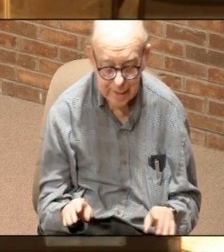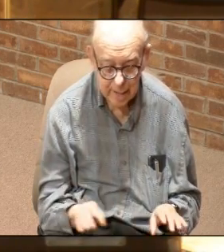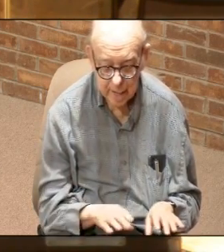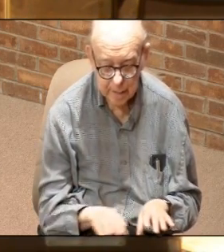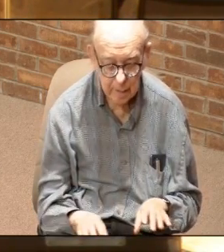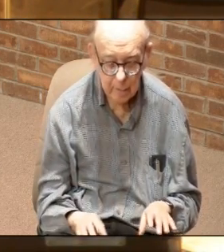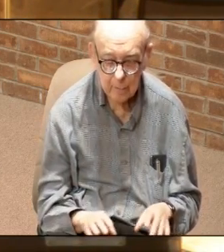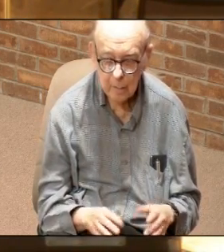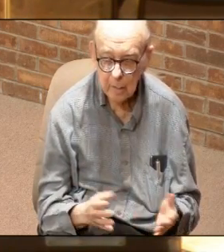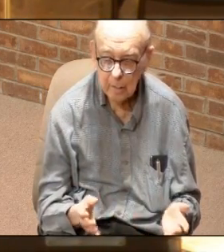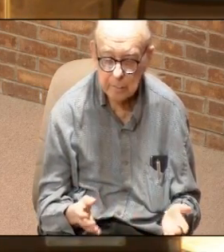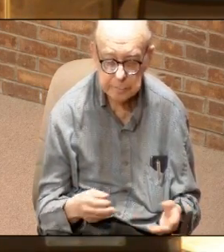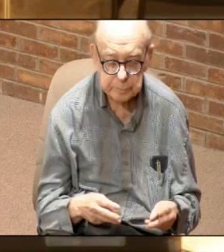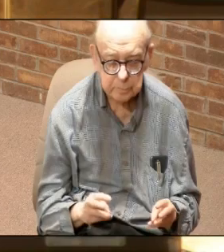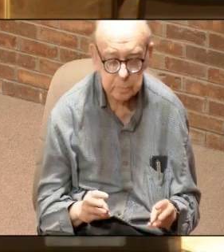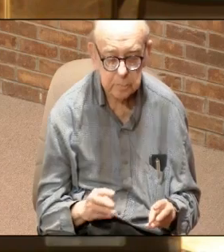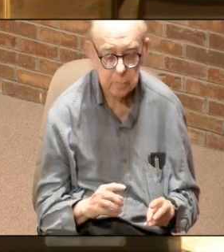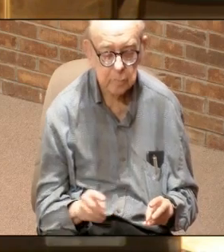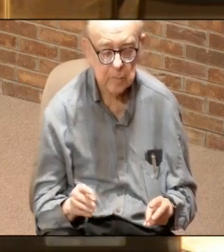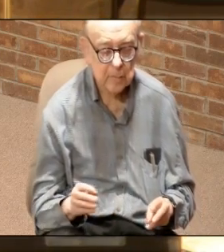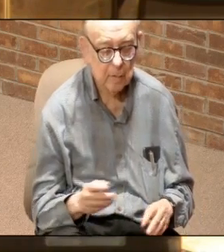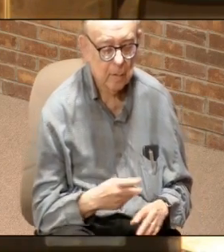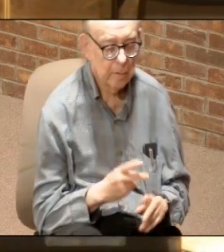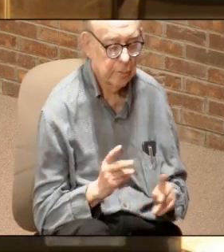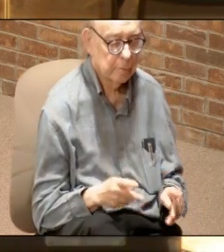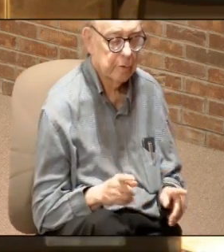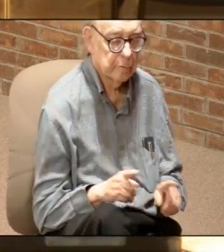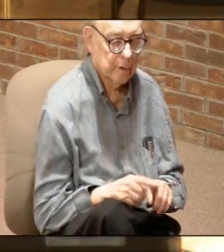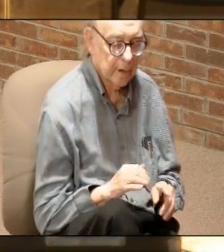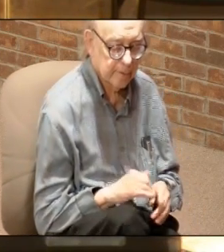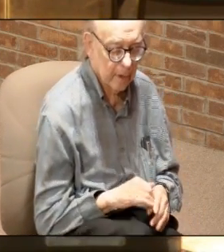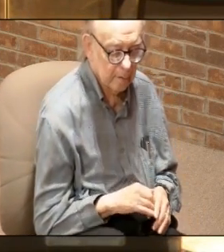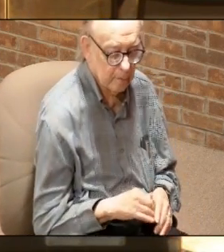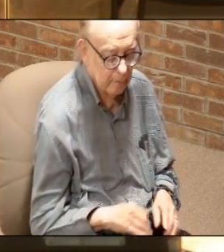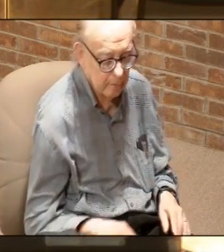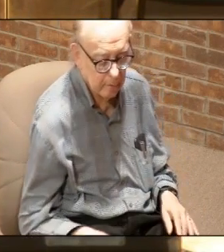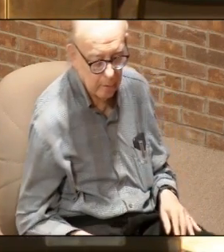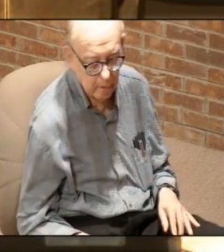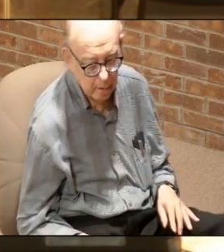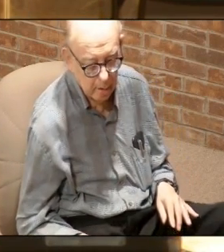And this is kind of the way these shepherds were.